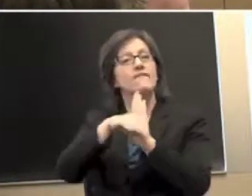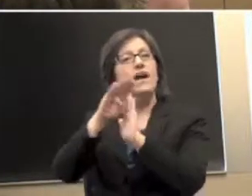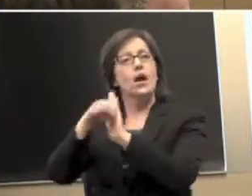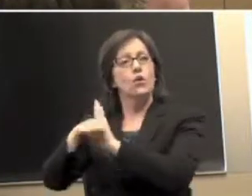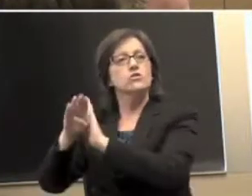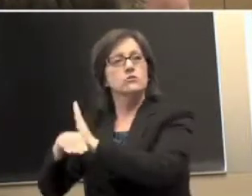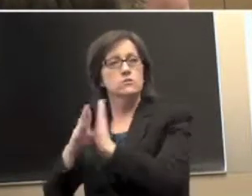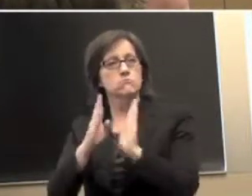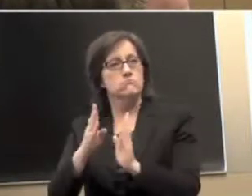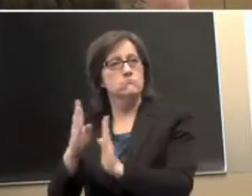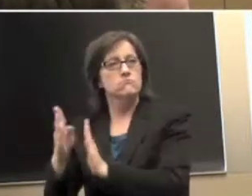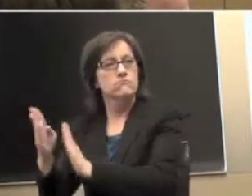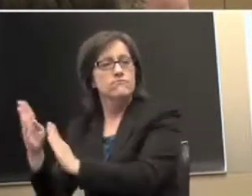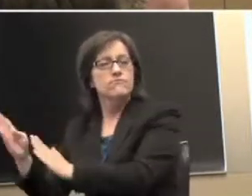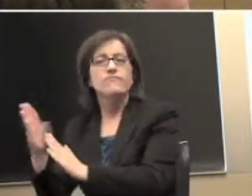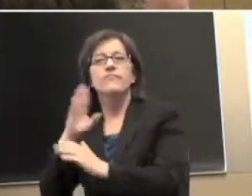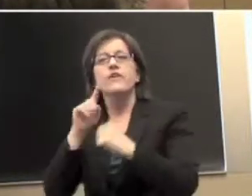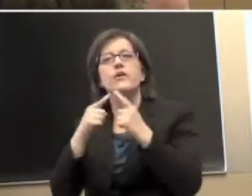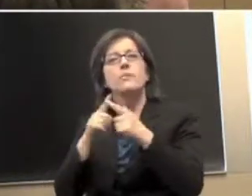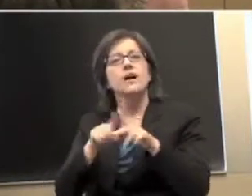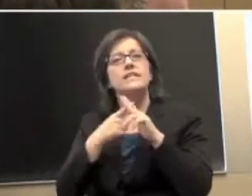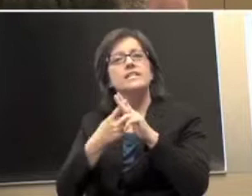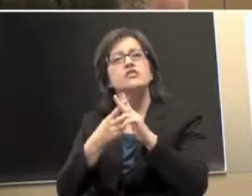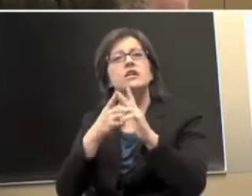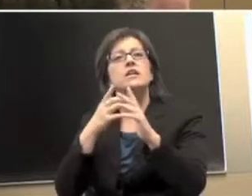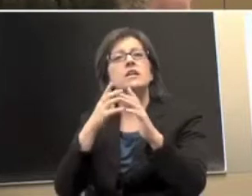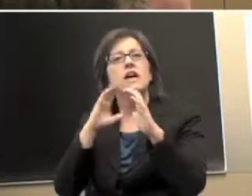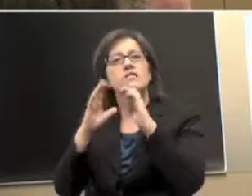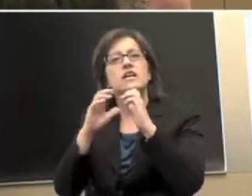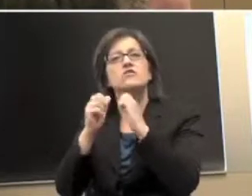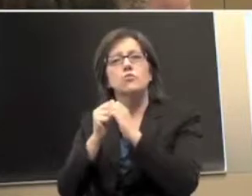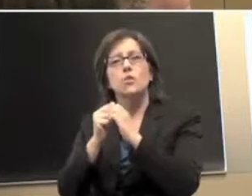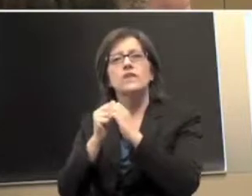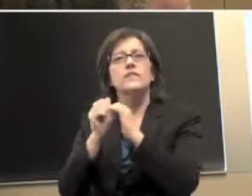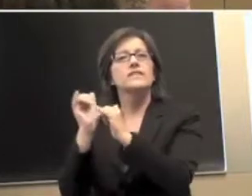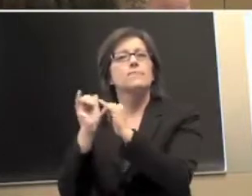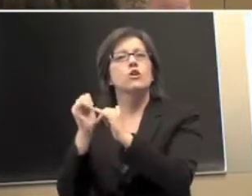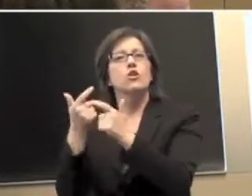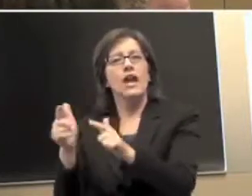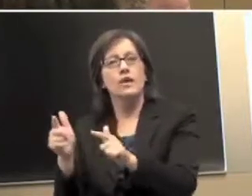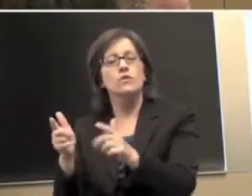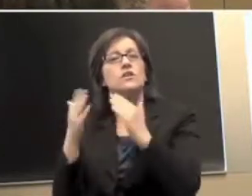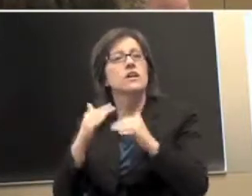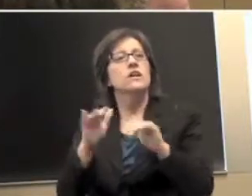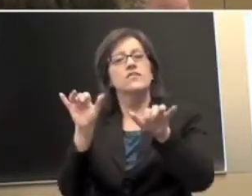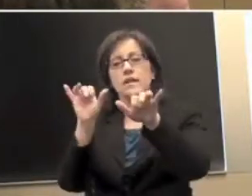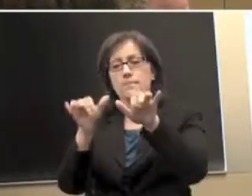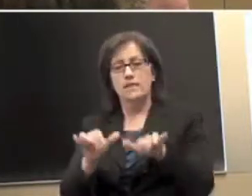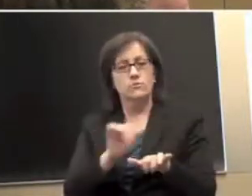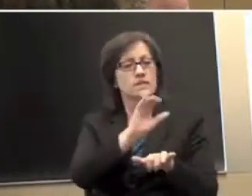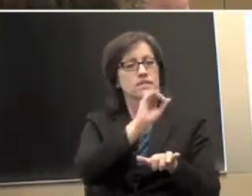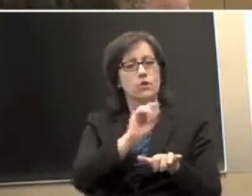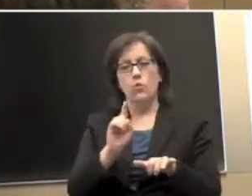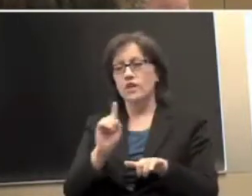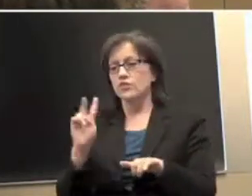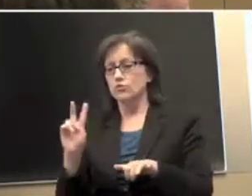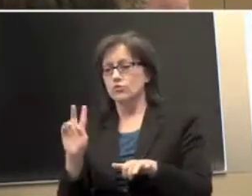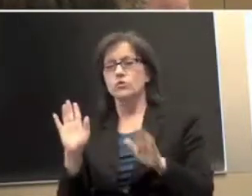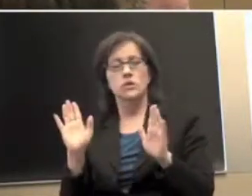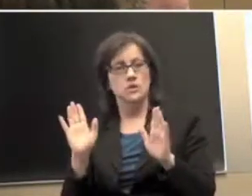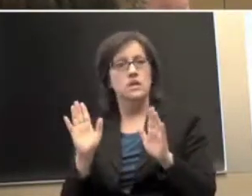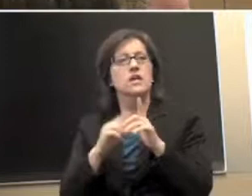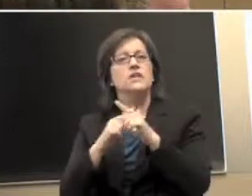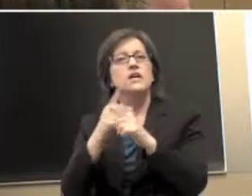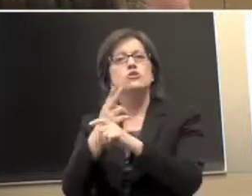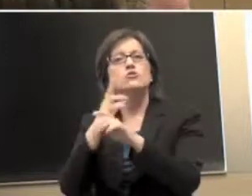about initiating conversations with polite language. And then we had a scale of 0, 1, and 2. And then we would